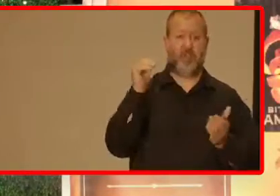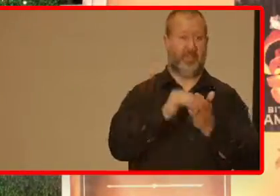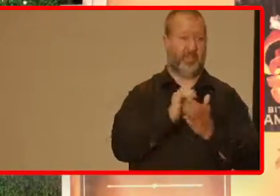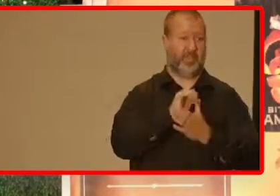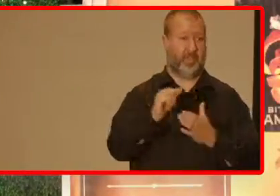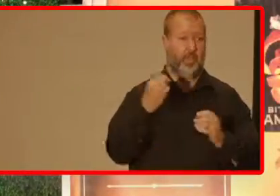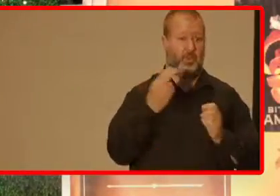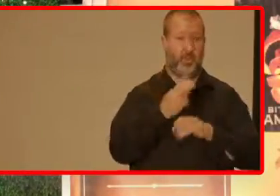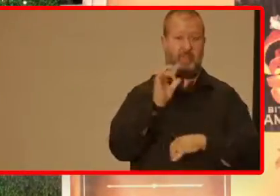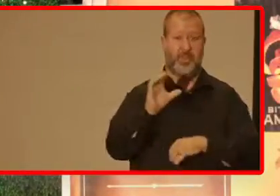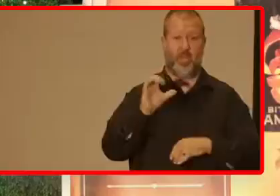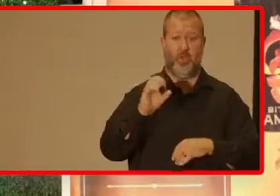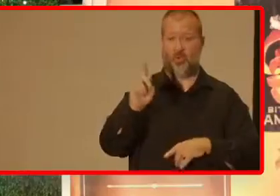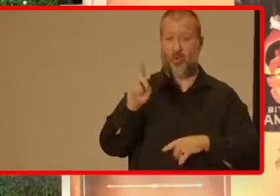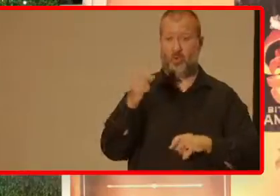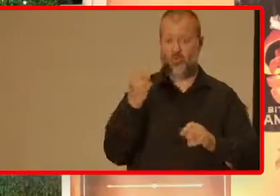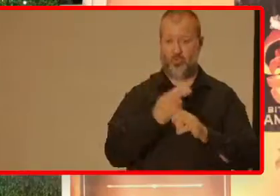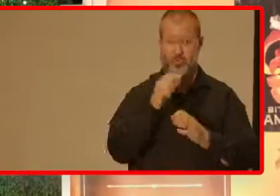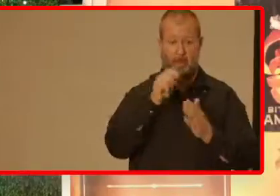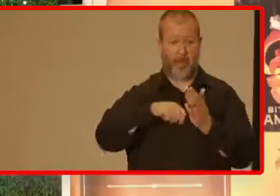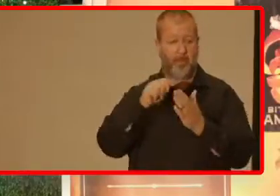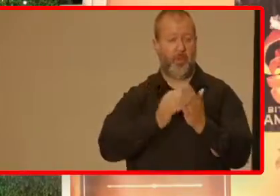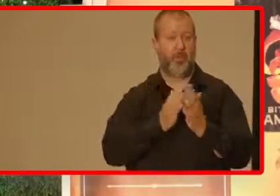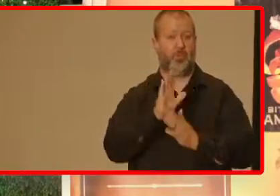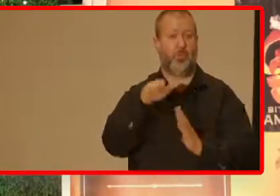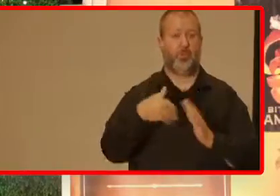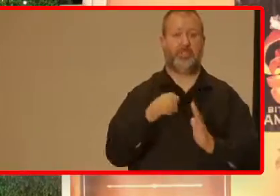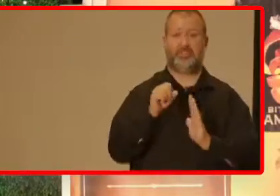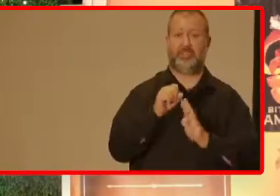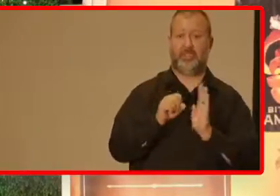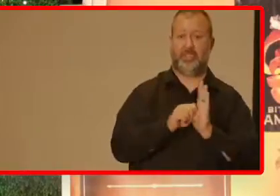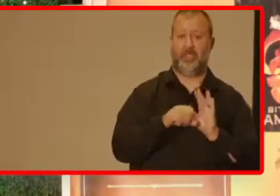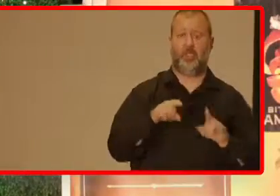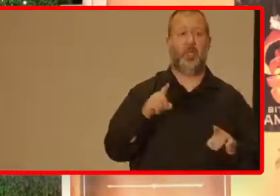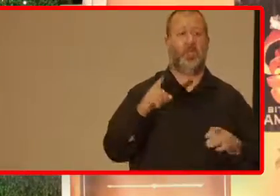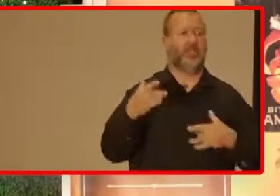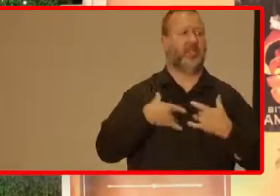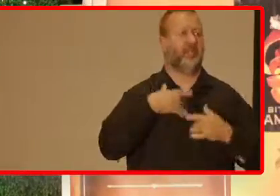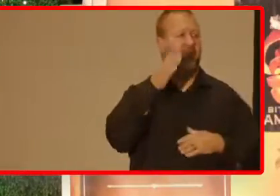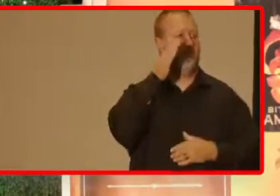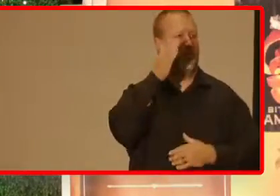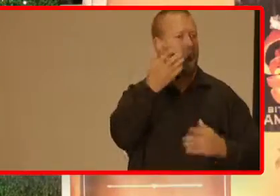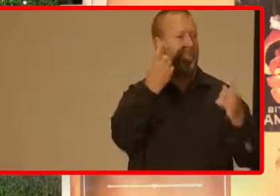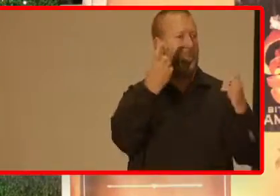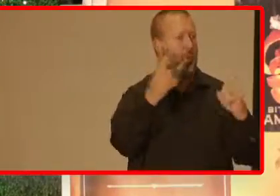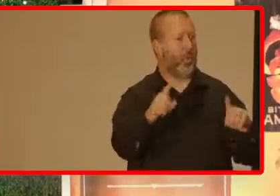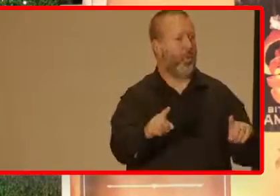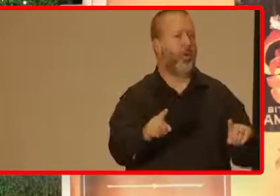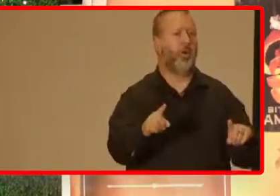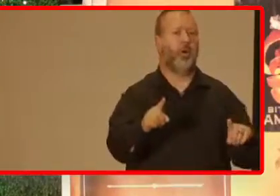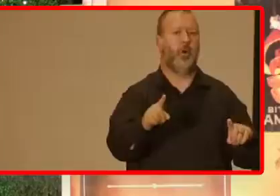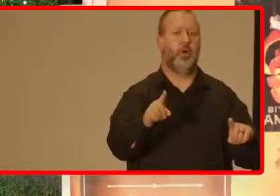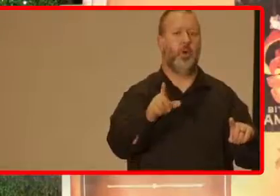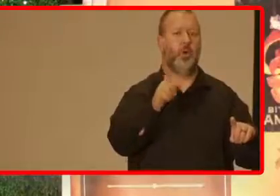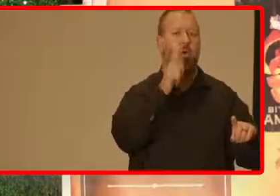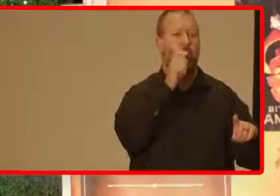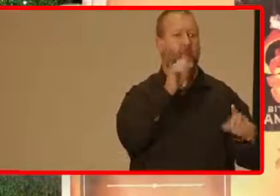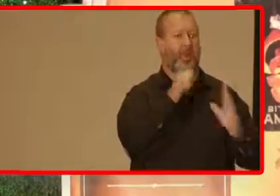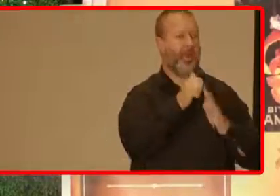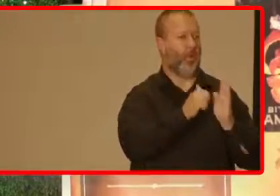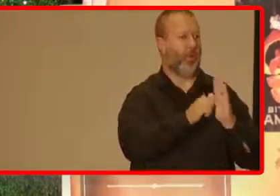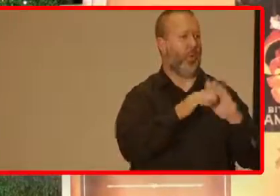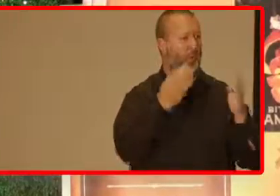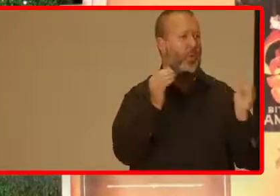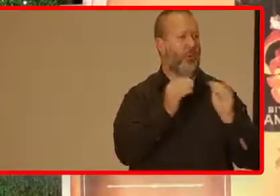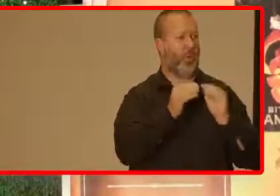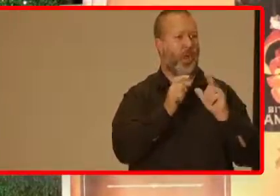$500,000 has been put on those cards and used across the state. We're excited for what the future's gonna hold, expanding who can open these accounts on